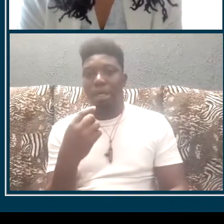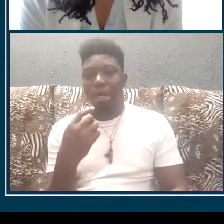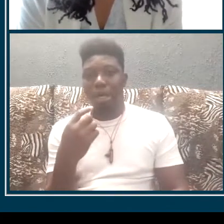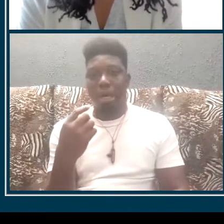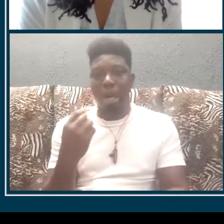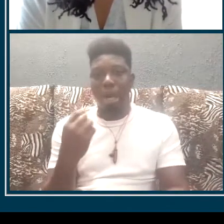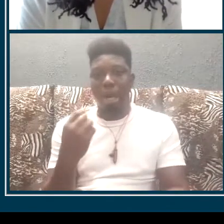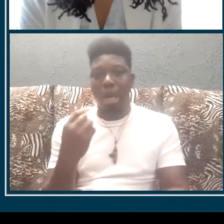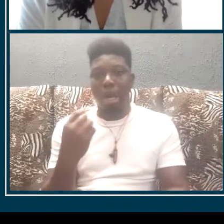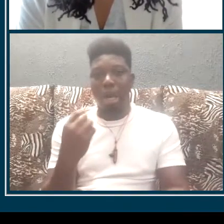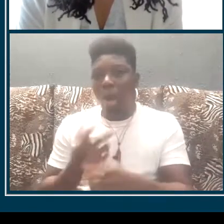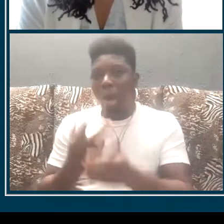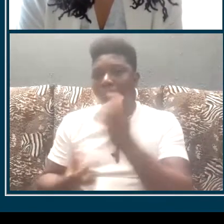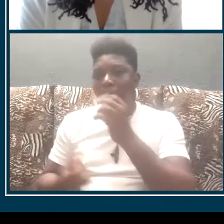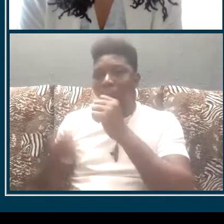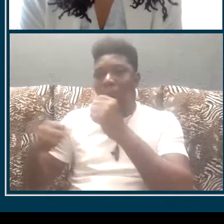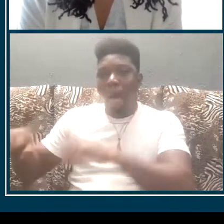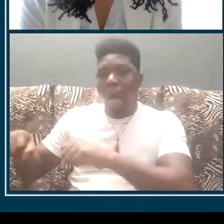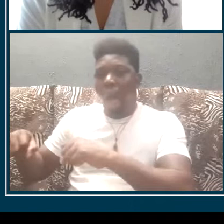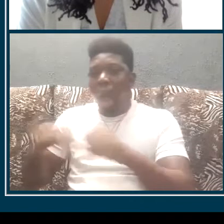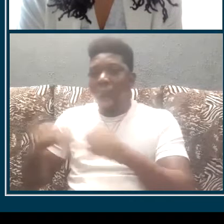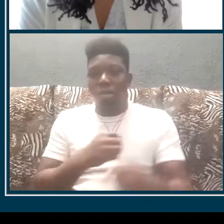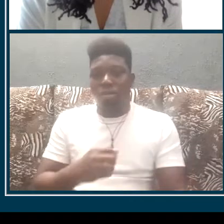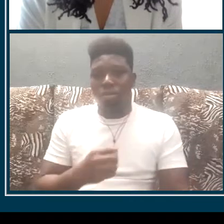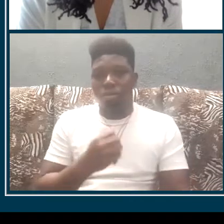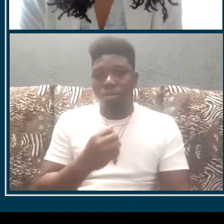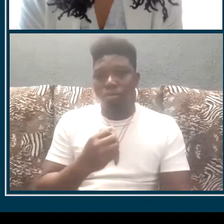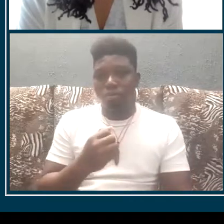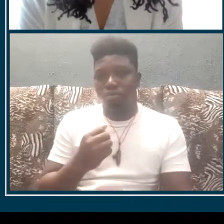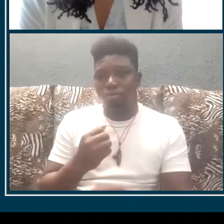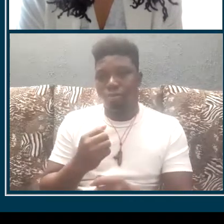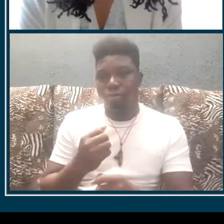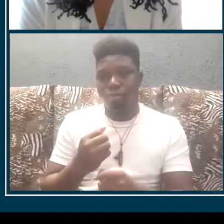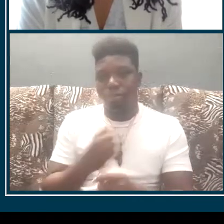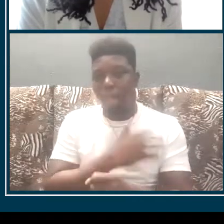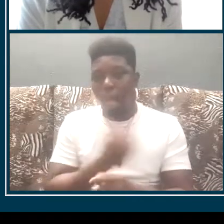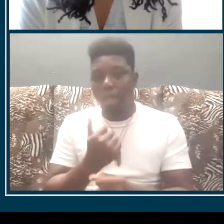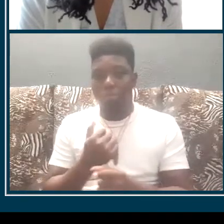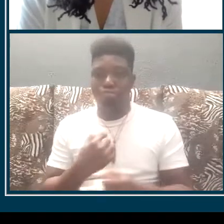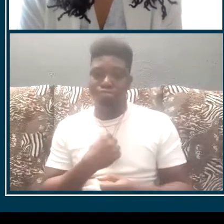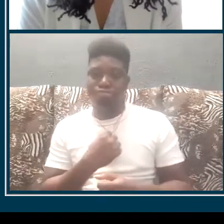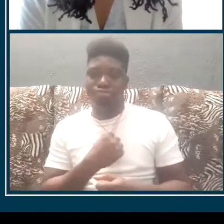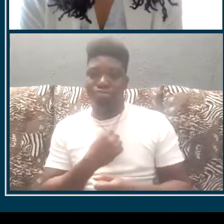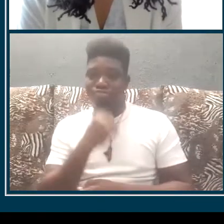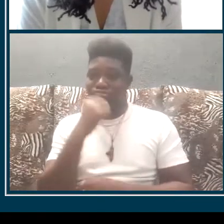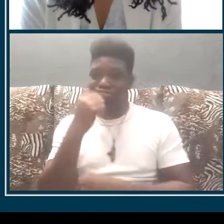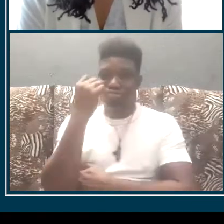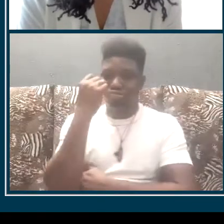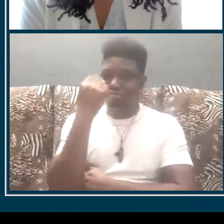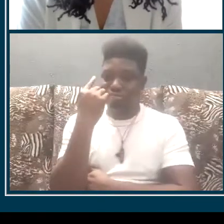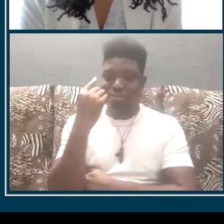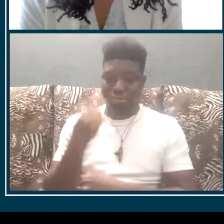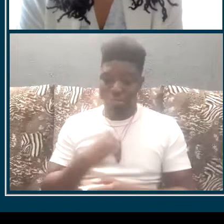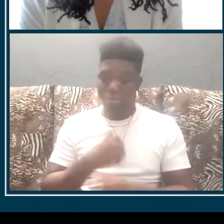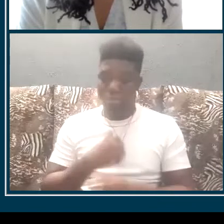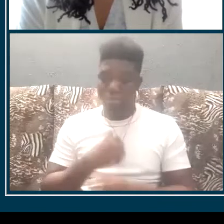that is to say, if it's, and I don't want to sound this unthoughtful, but I'm just trying to be open. If it's